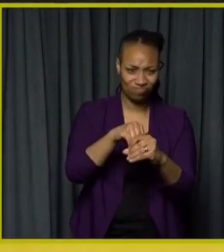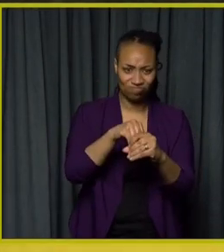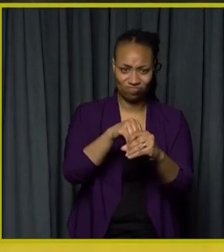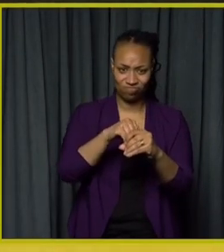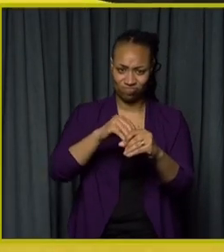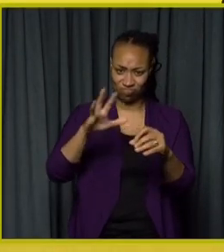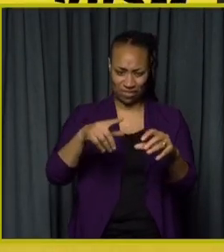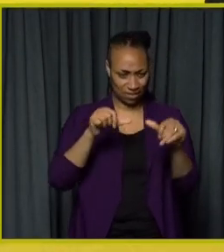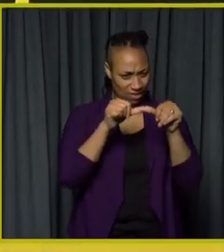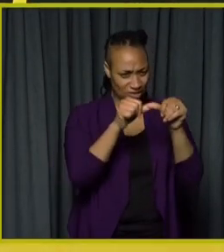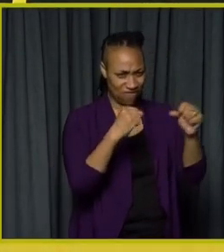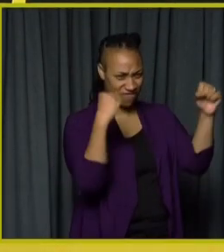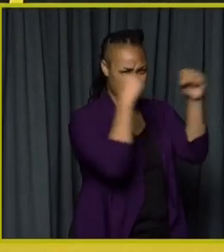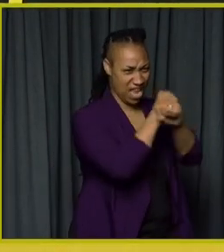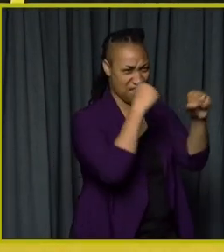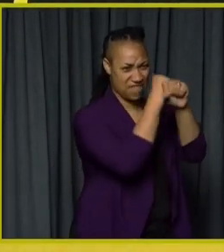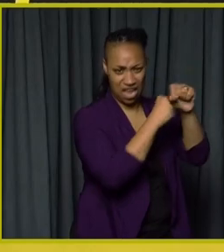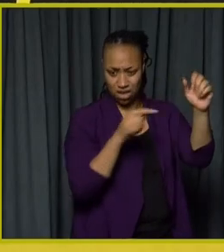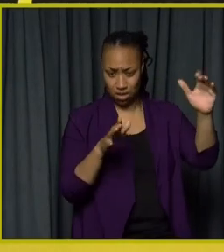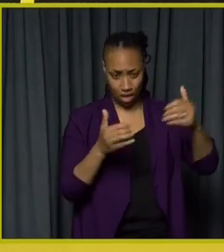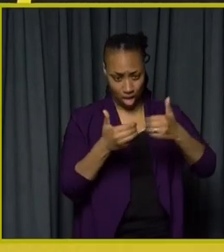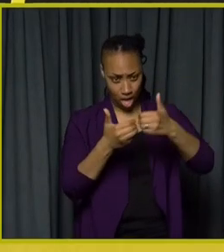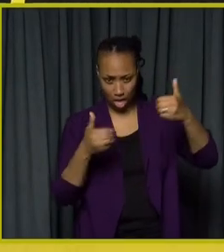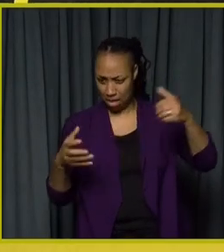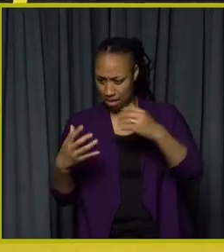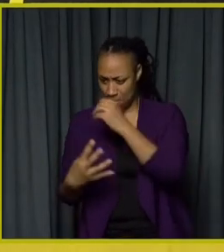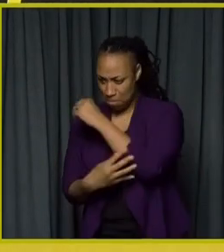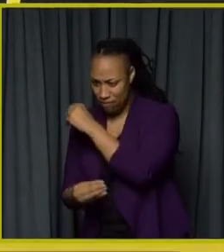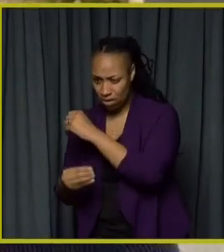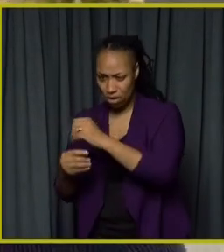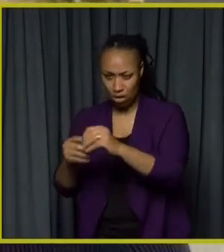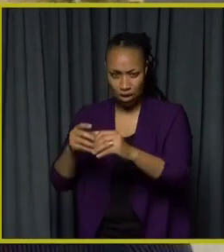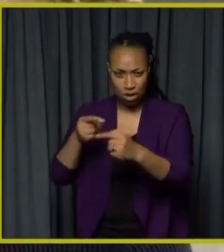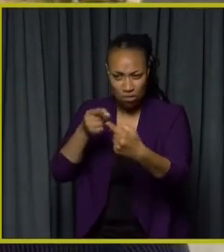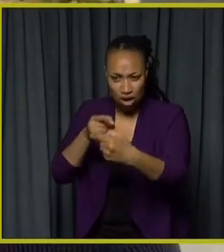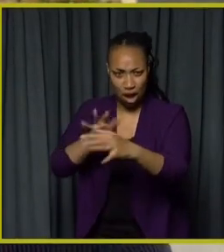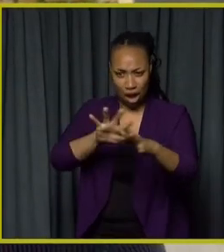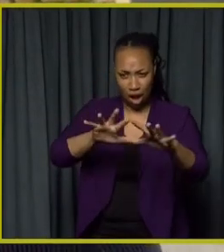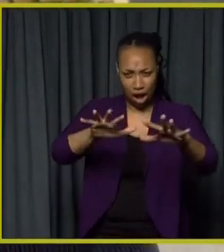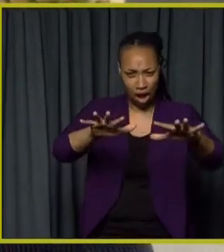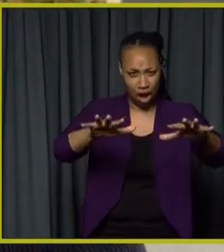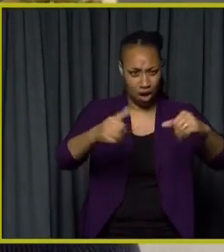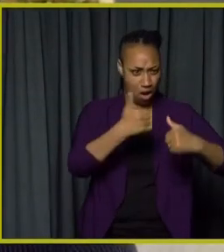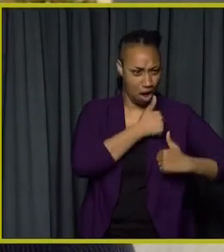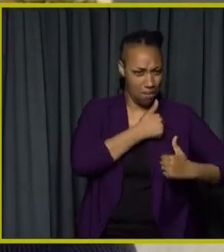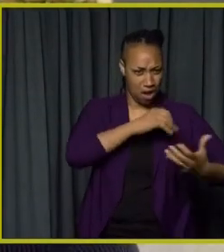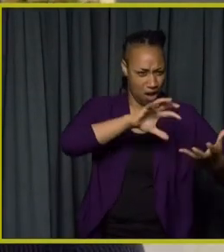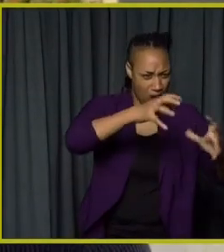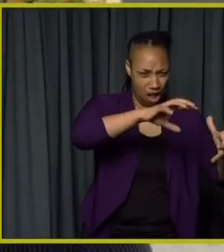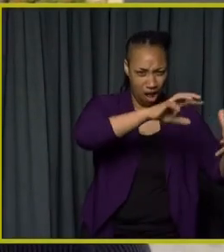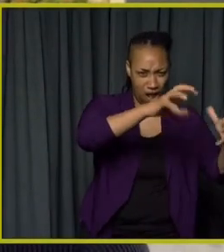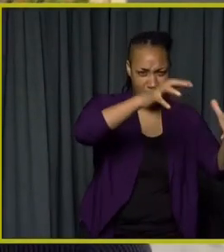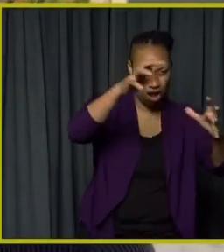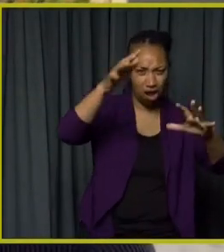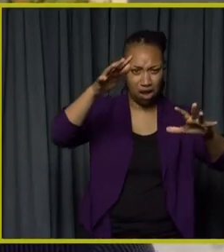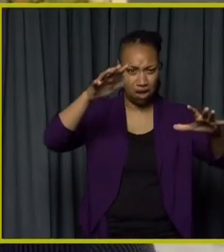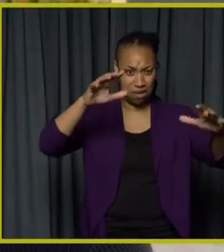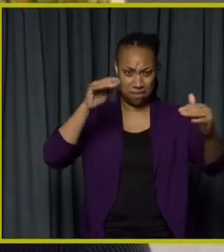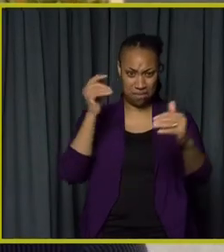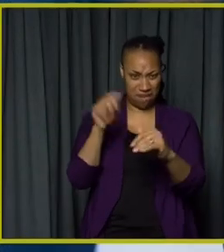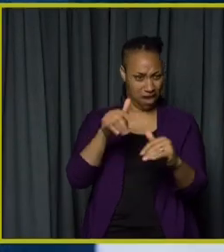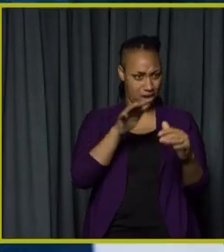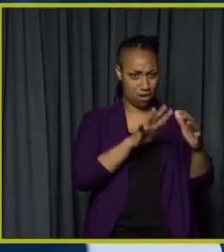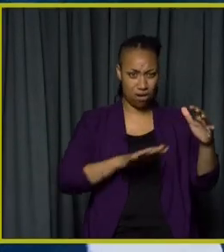ecological devastation, militarism, and a war economy. and the distorted moral narrative of religious